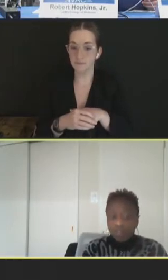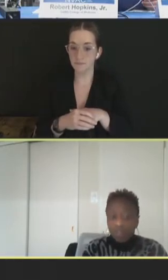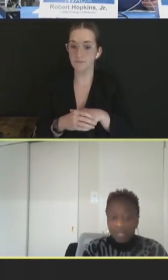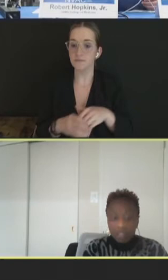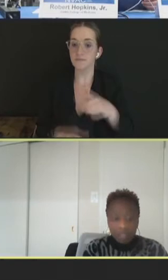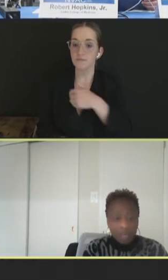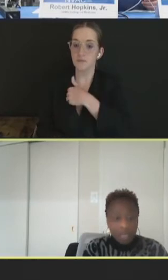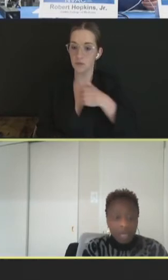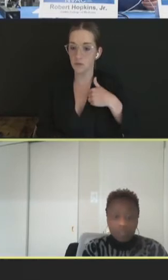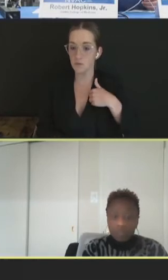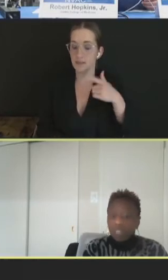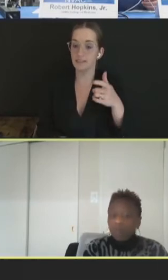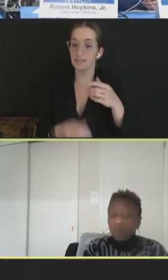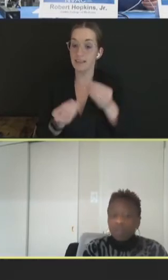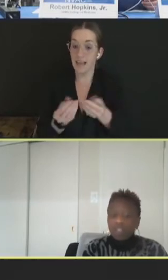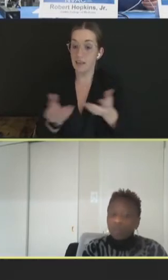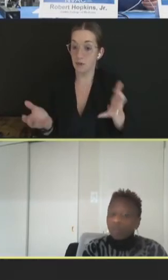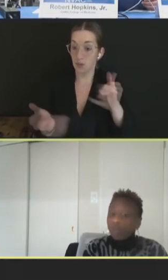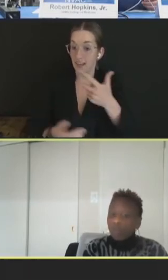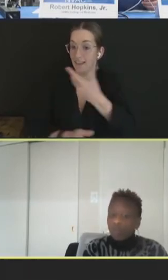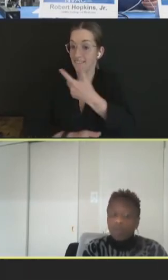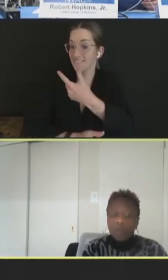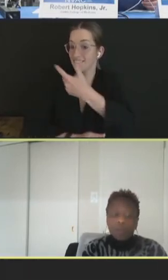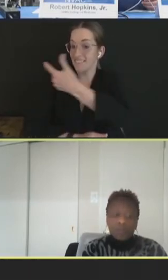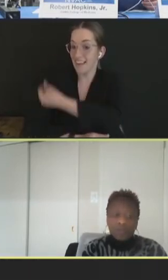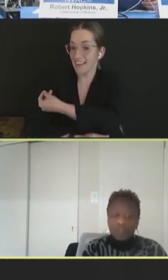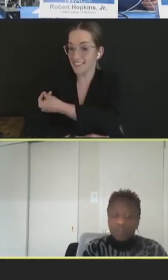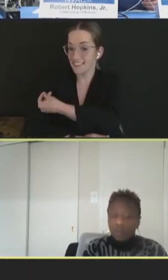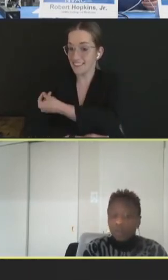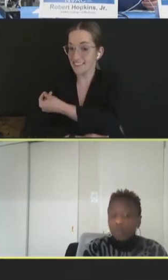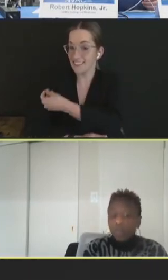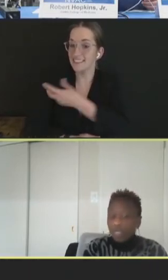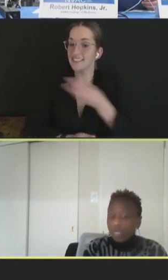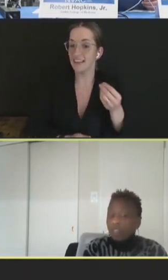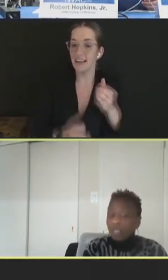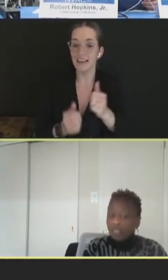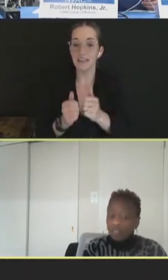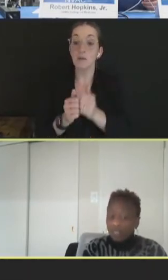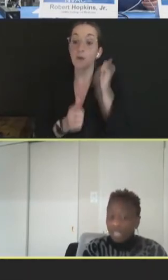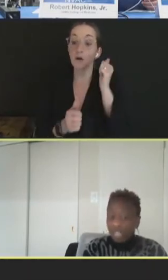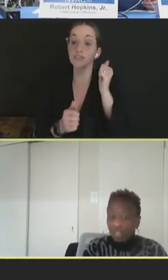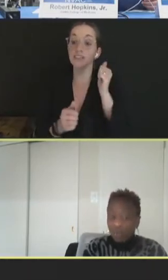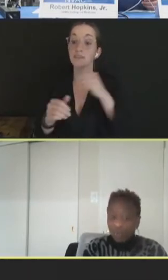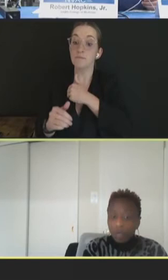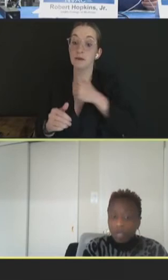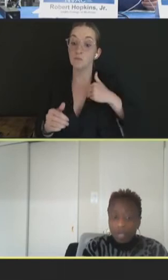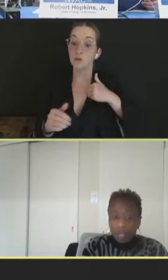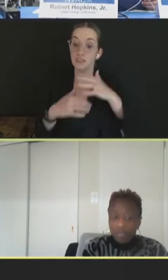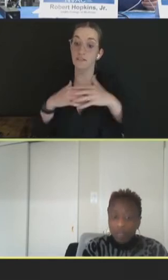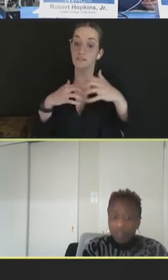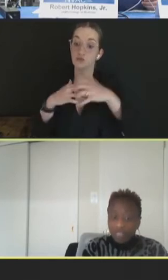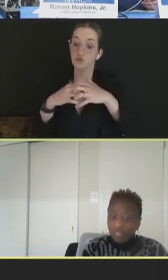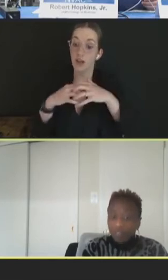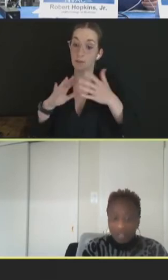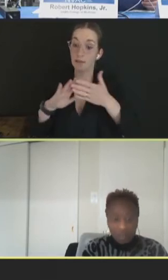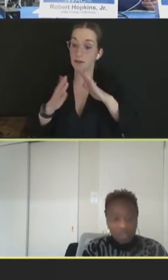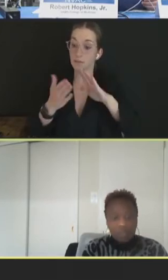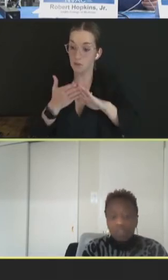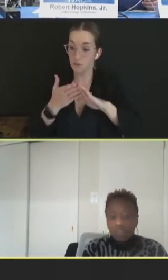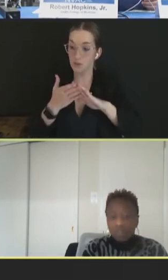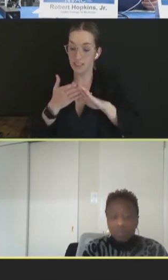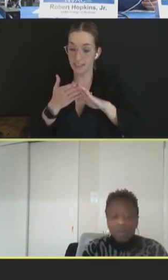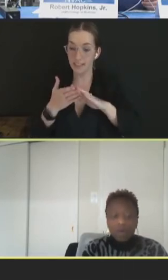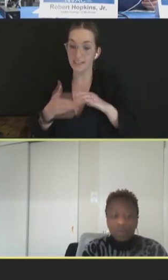administration of the vaccine, especially among the most vulnerable members of the tribal communities and the tender age group, the vaccine task